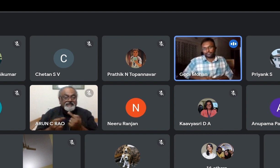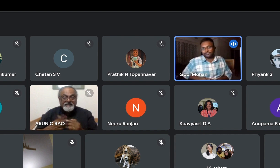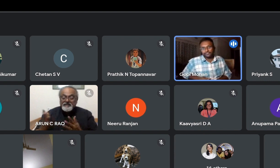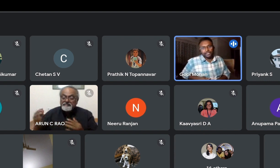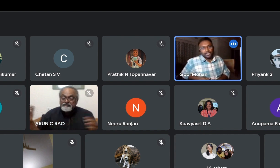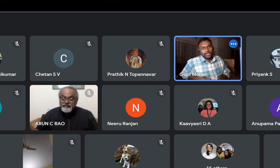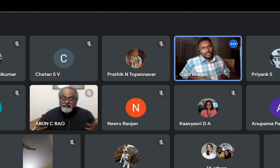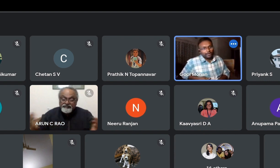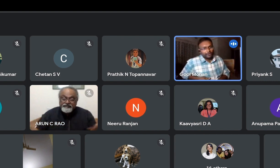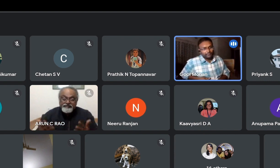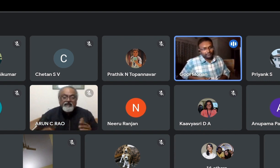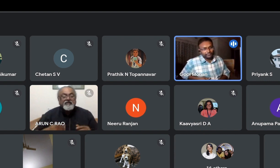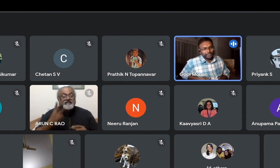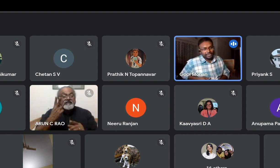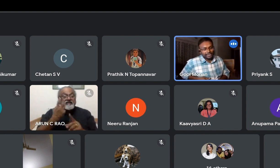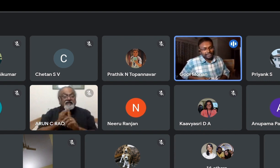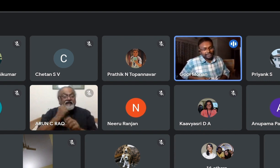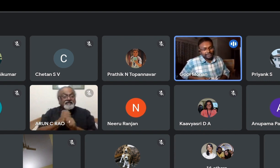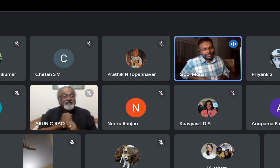in touch.